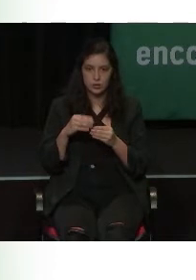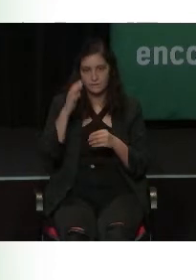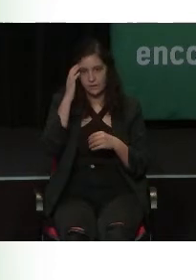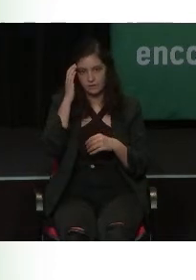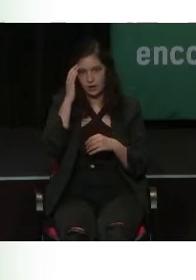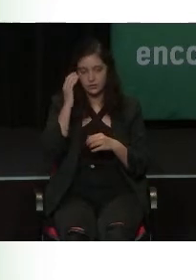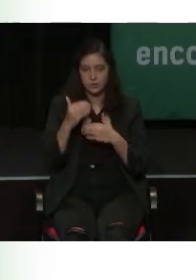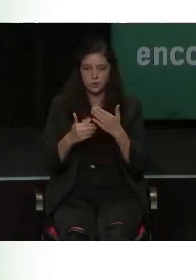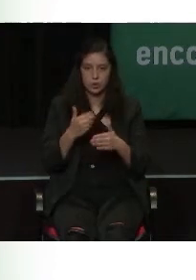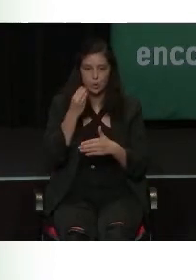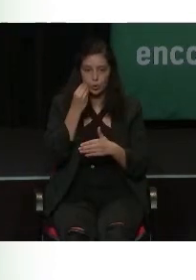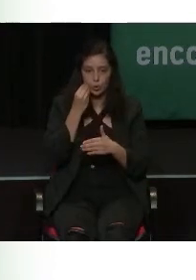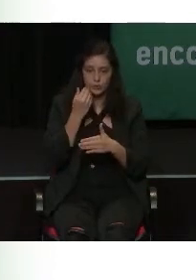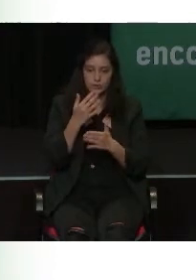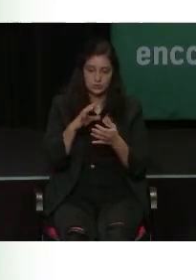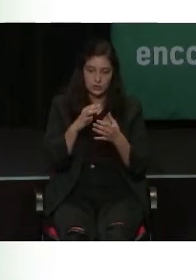Hi there.